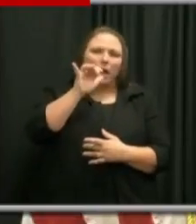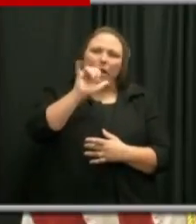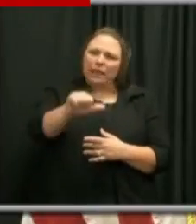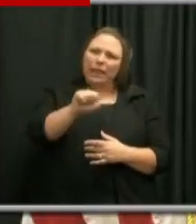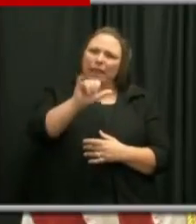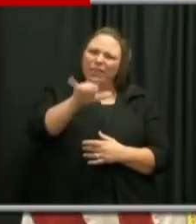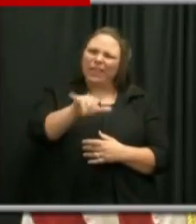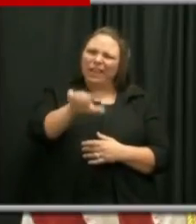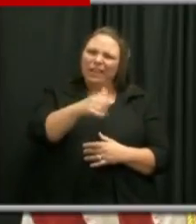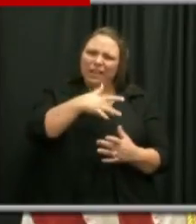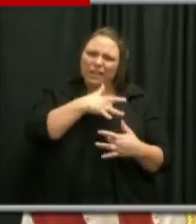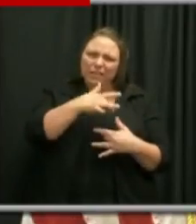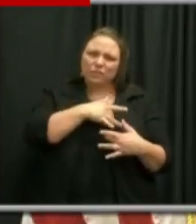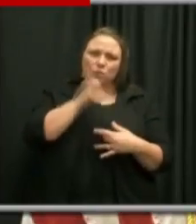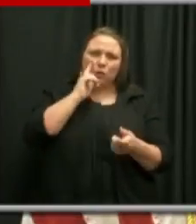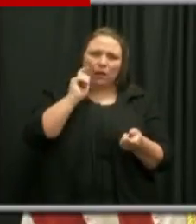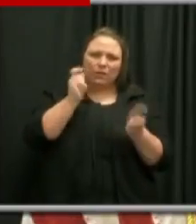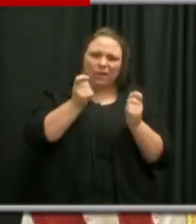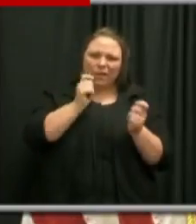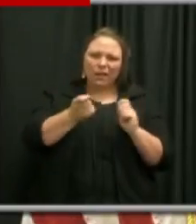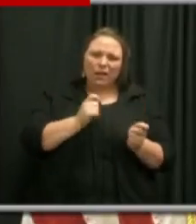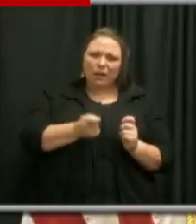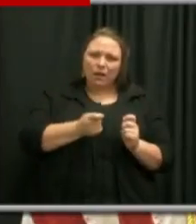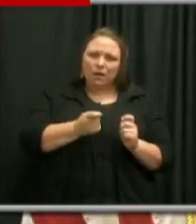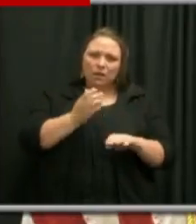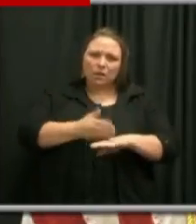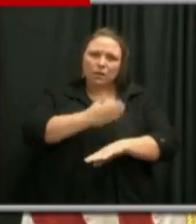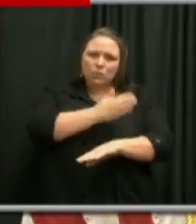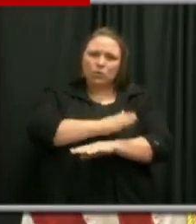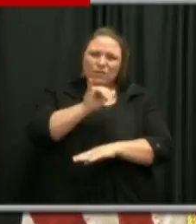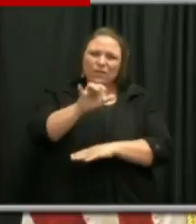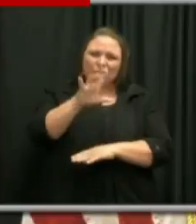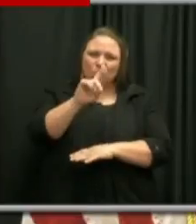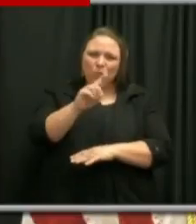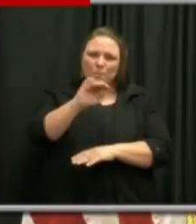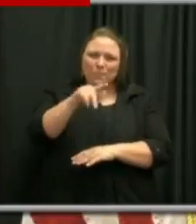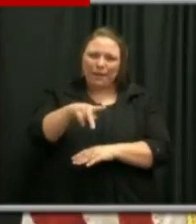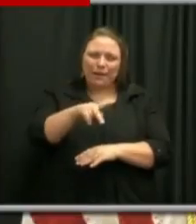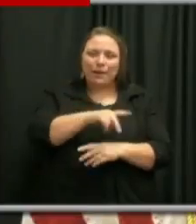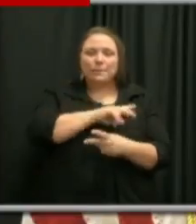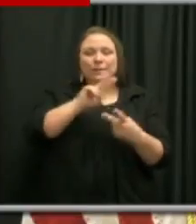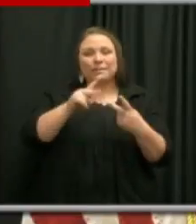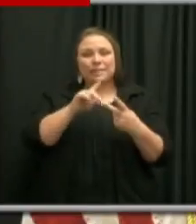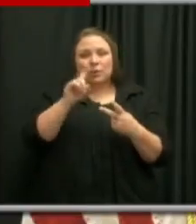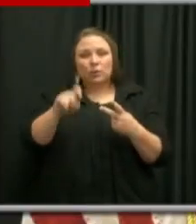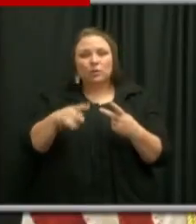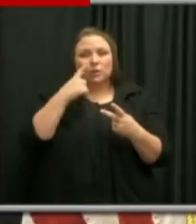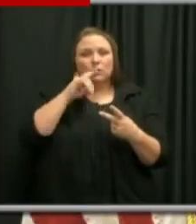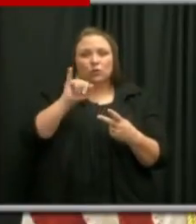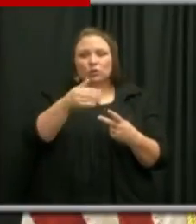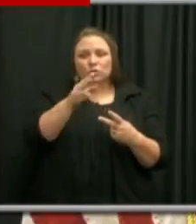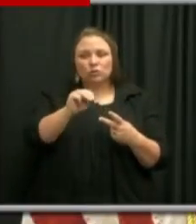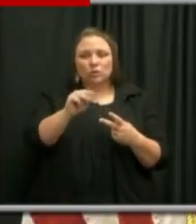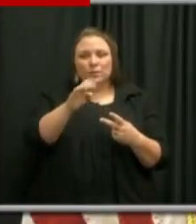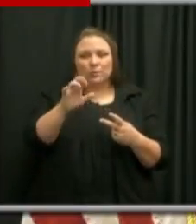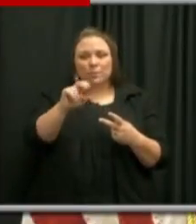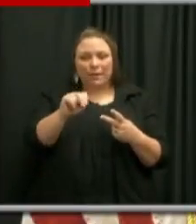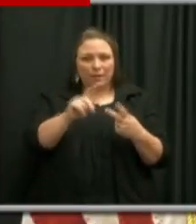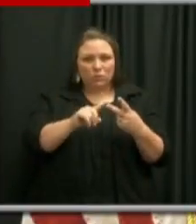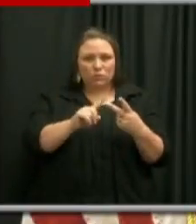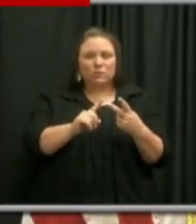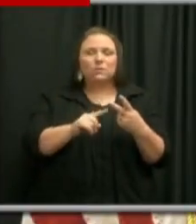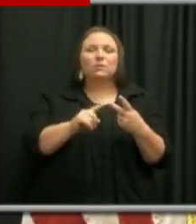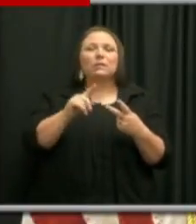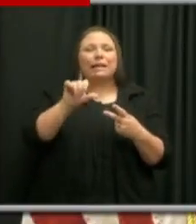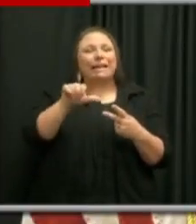there be any modifications, any improvement for that roadmap? And my second question is for Mr. Jim Brown. Is there